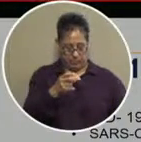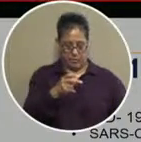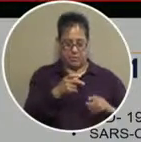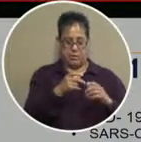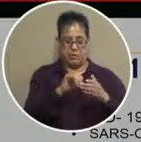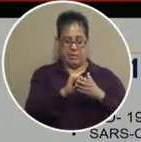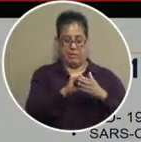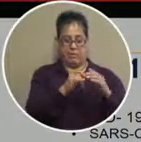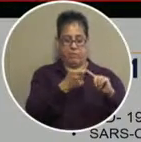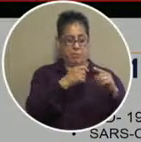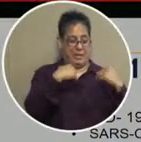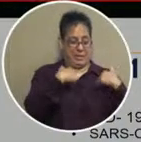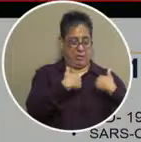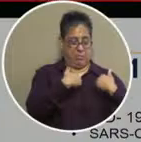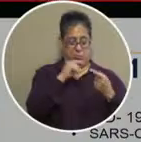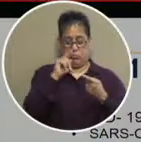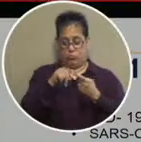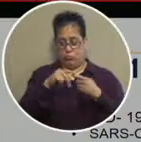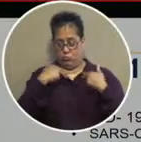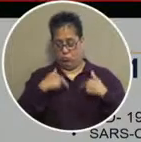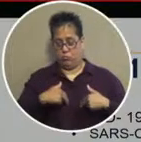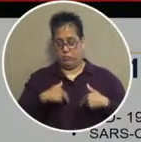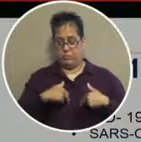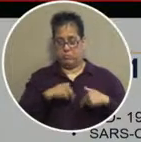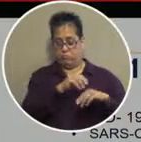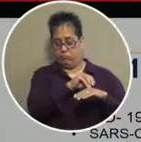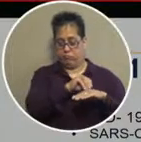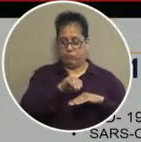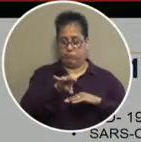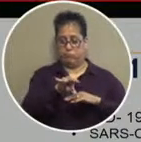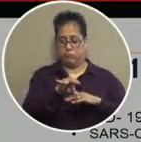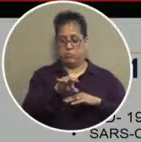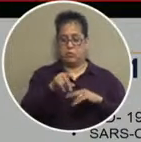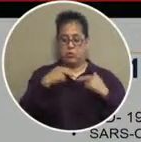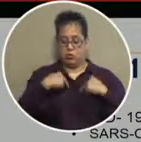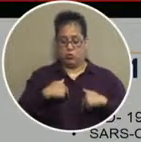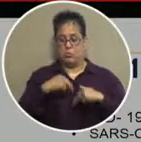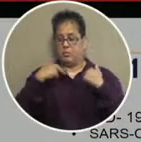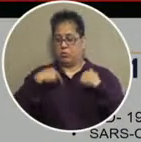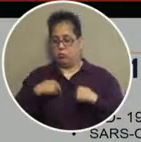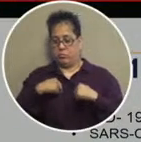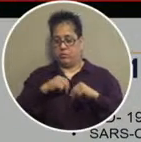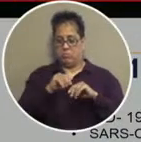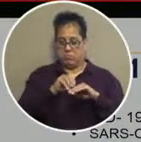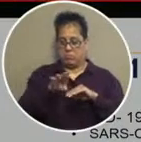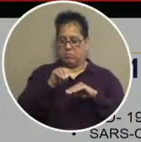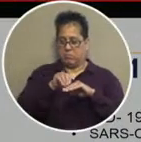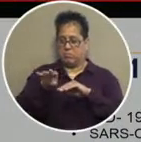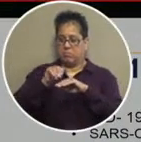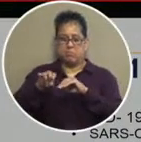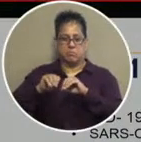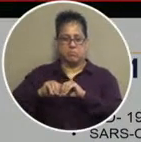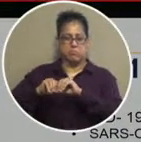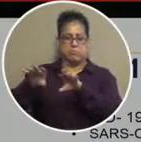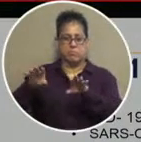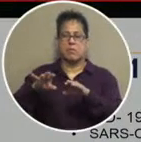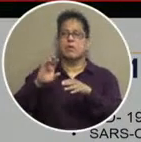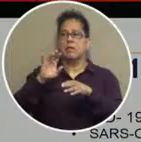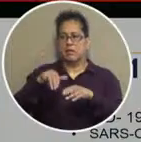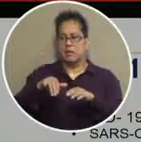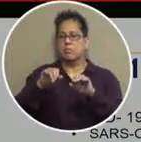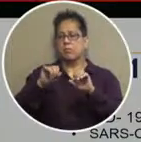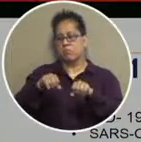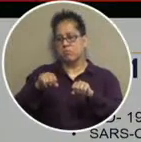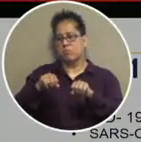from species from the animal to the human and having the human to human transmission, that can make the possibility